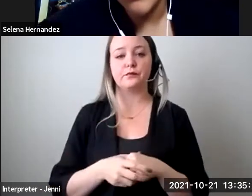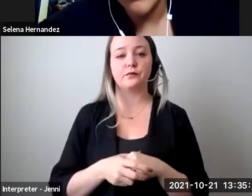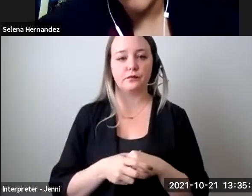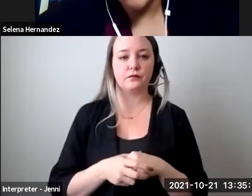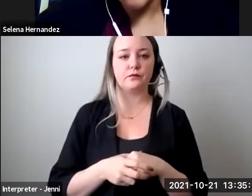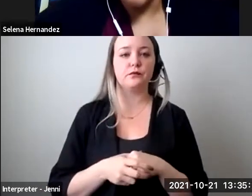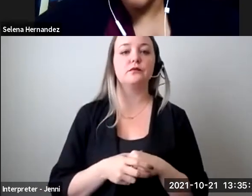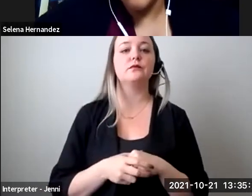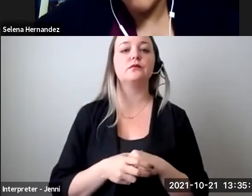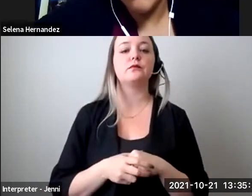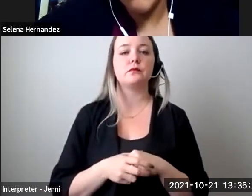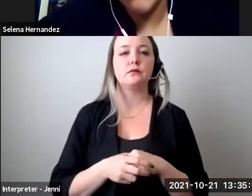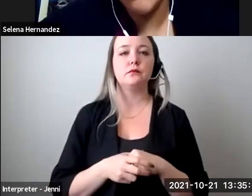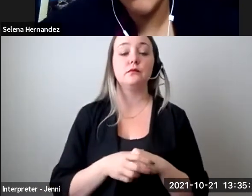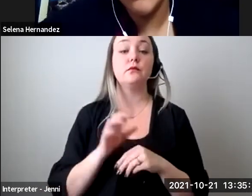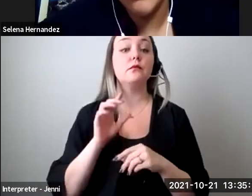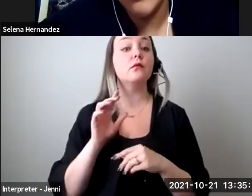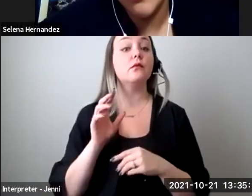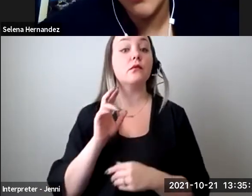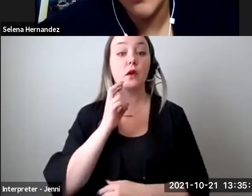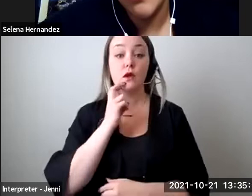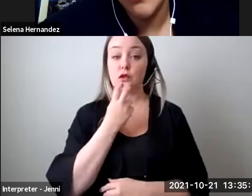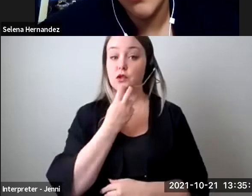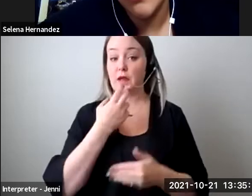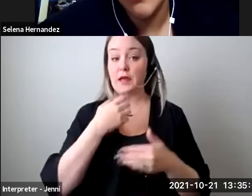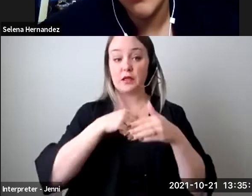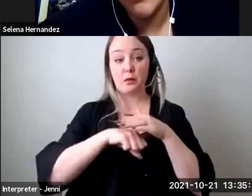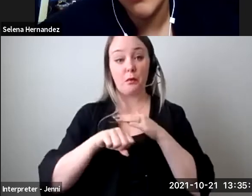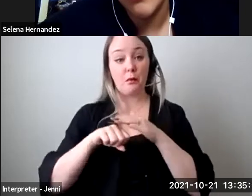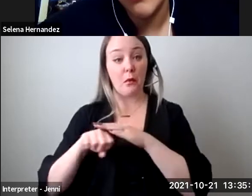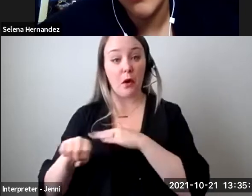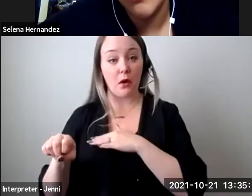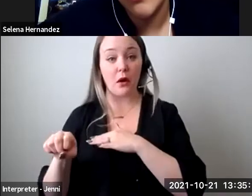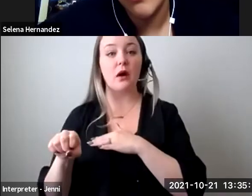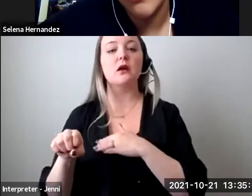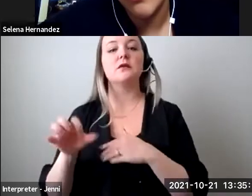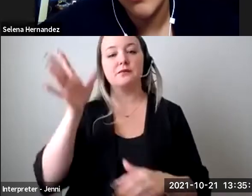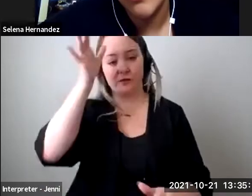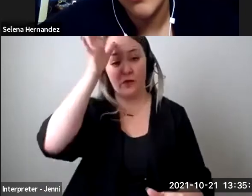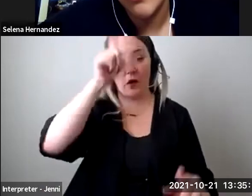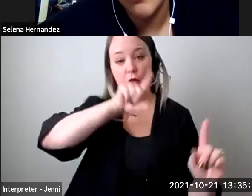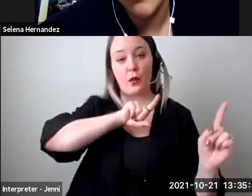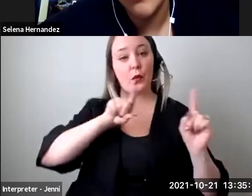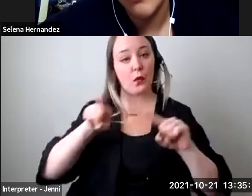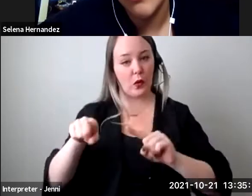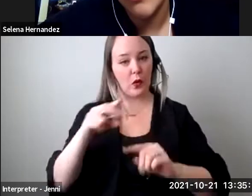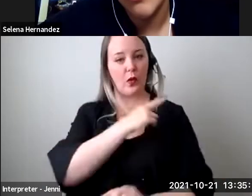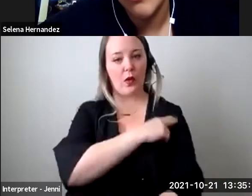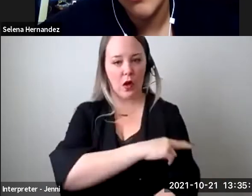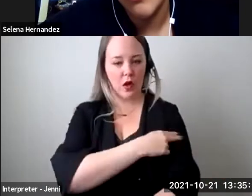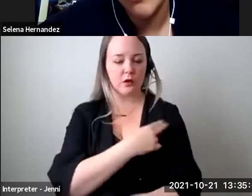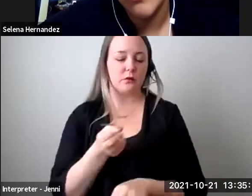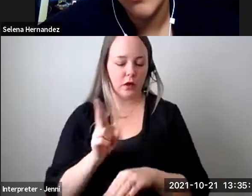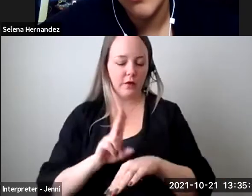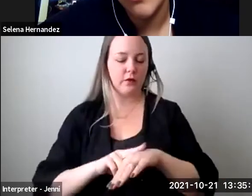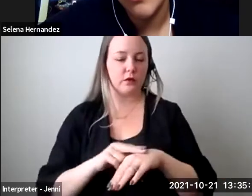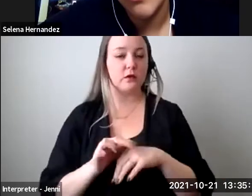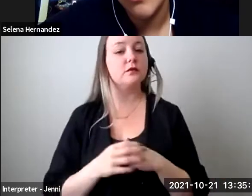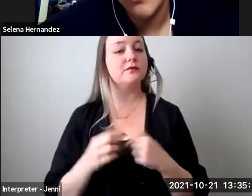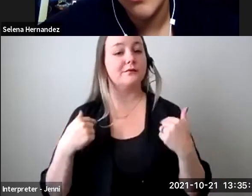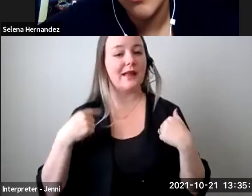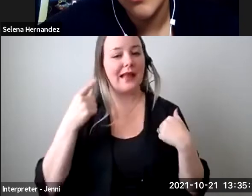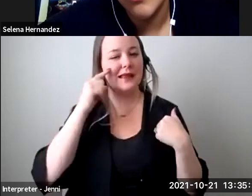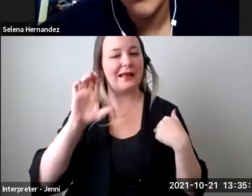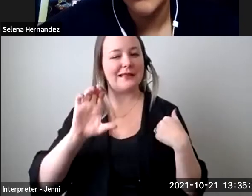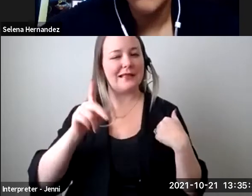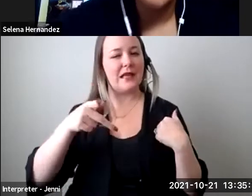I gave birth to my twins, their father, of course, came to the hospital. At that point, I believe CPS